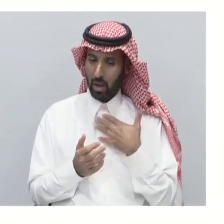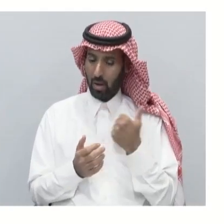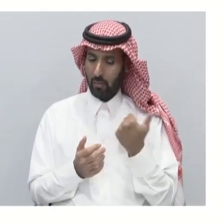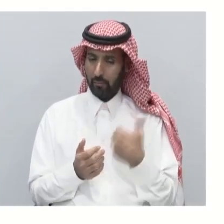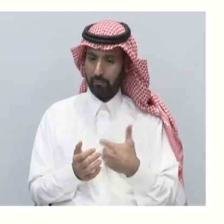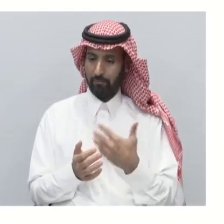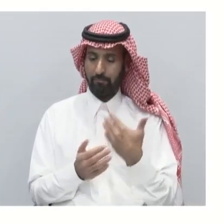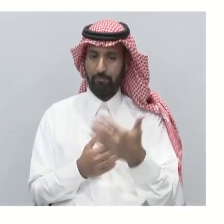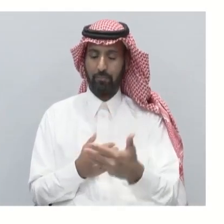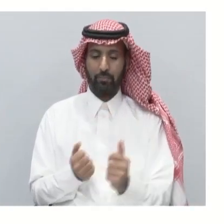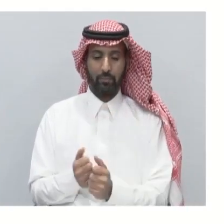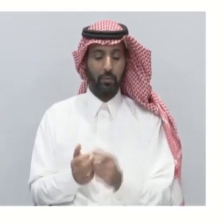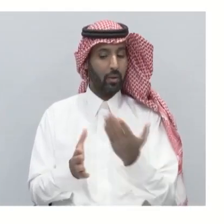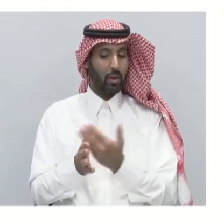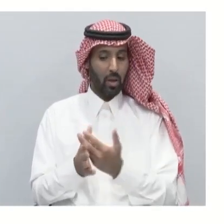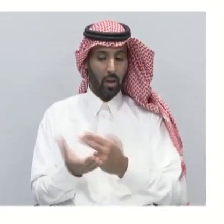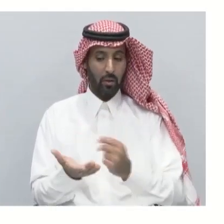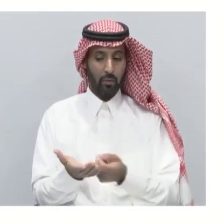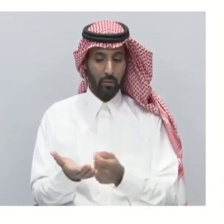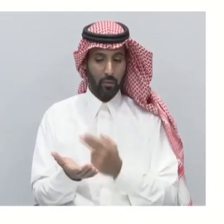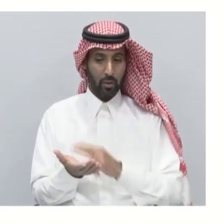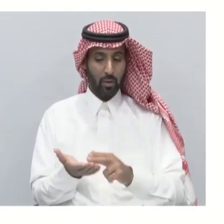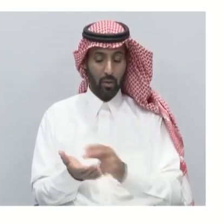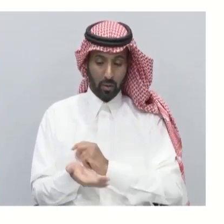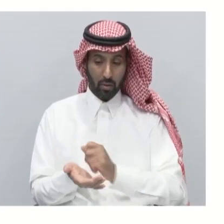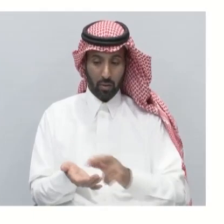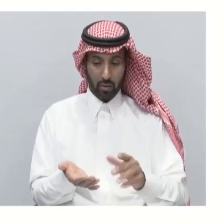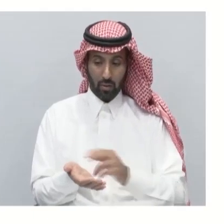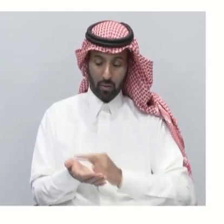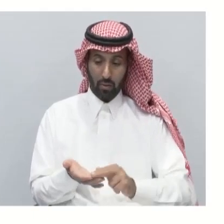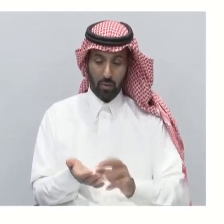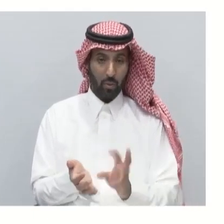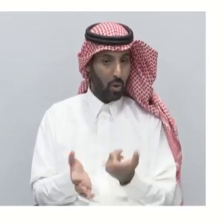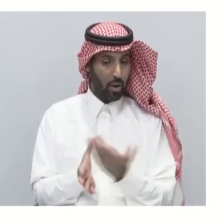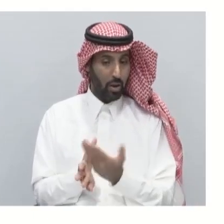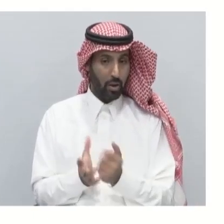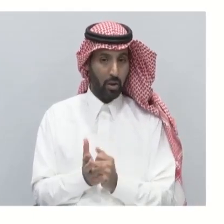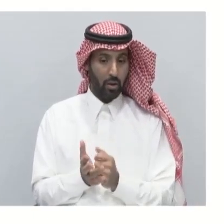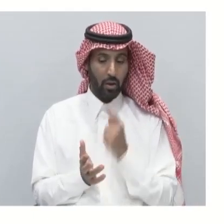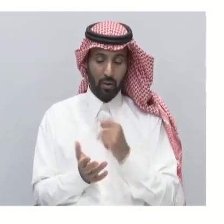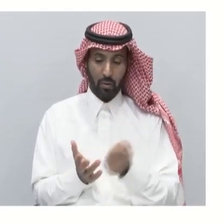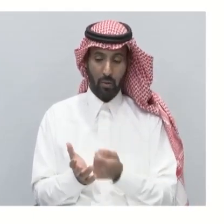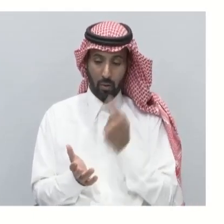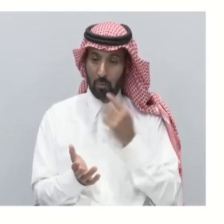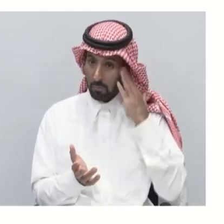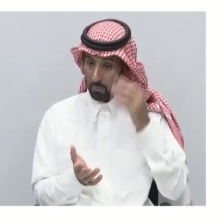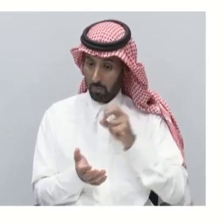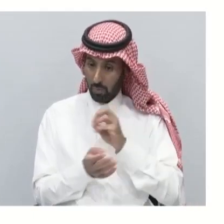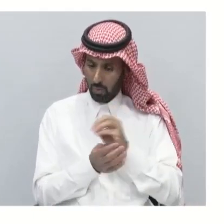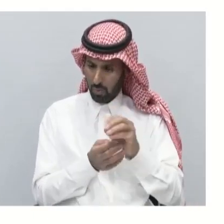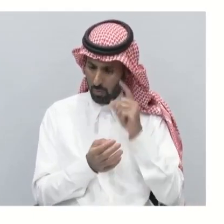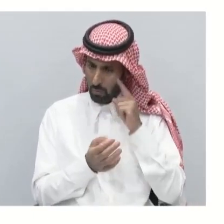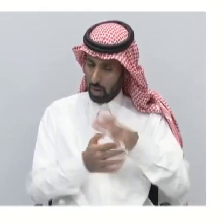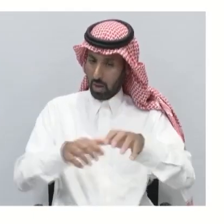you. Reasons for writing, why am I writing this email? I am writing to remind you of